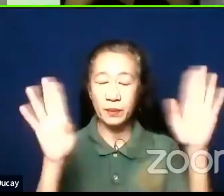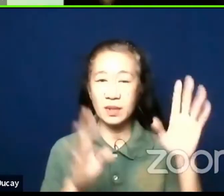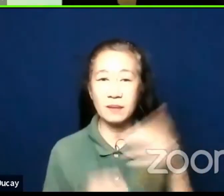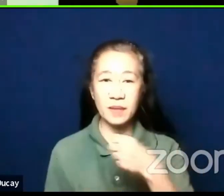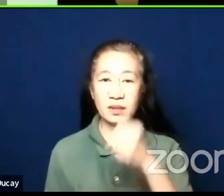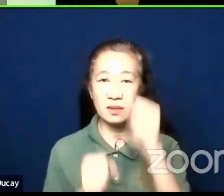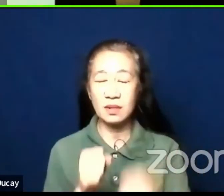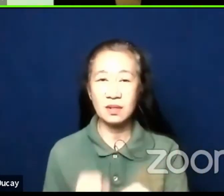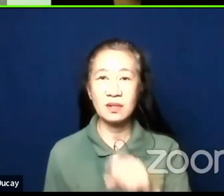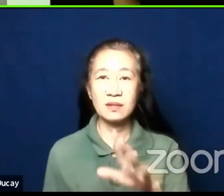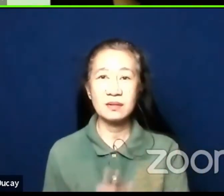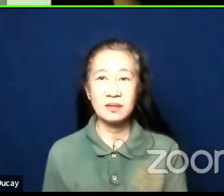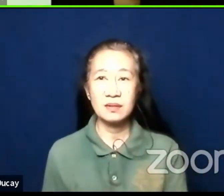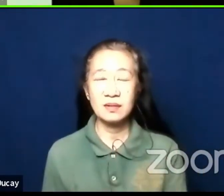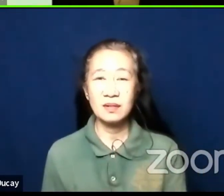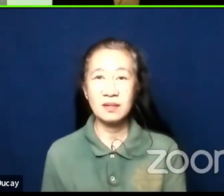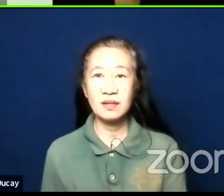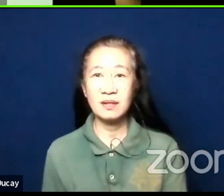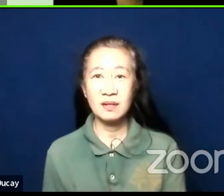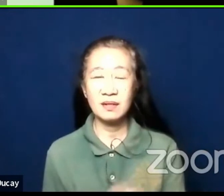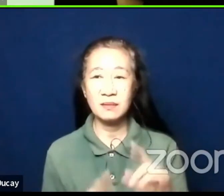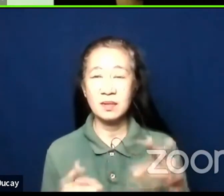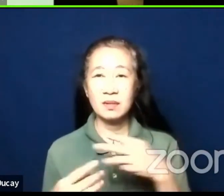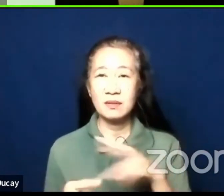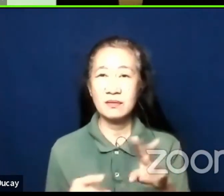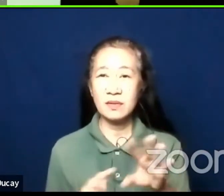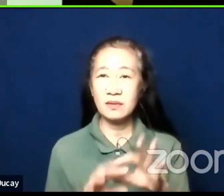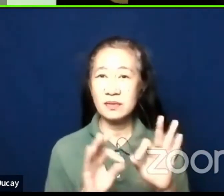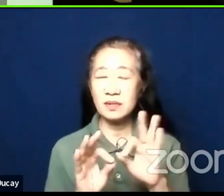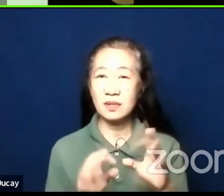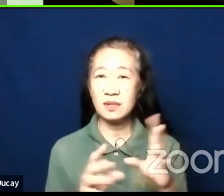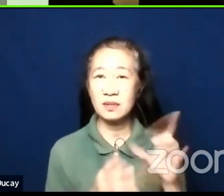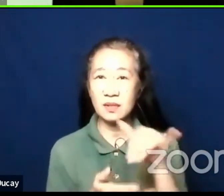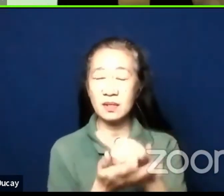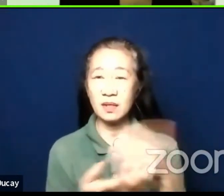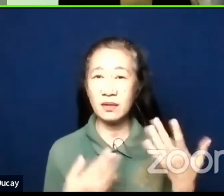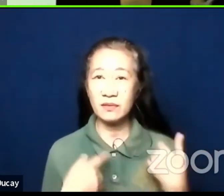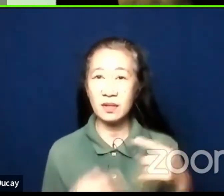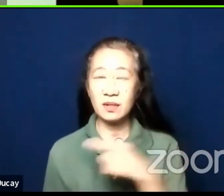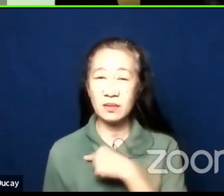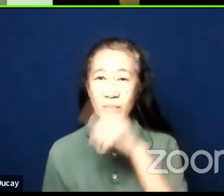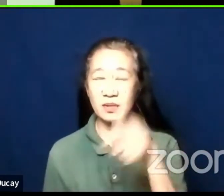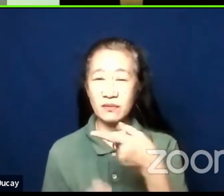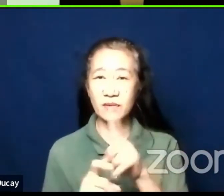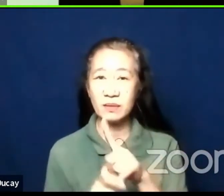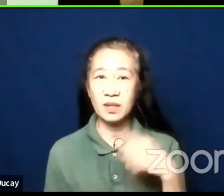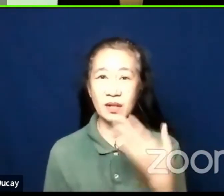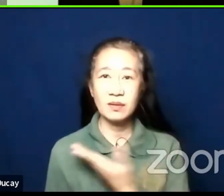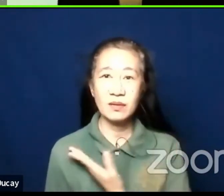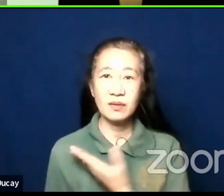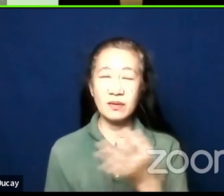can tell their questions straight to Teacher Mark. But while they're facilitating that, meron din po tayong question from our